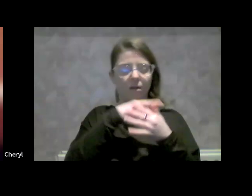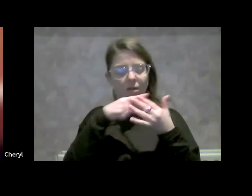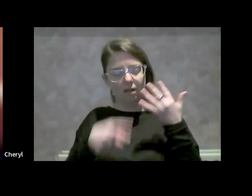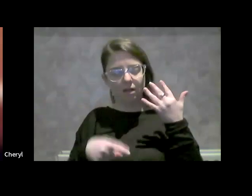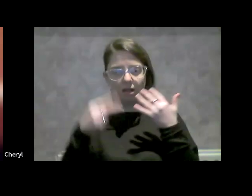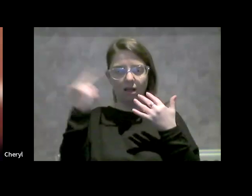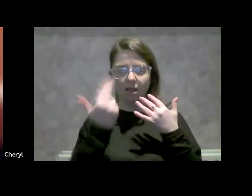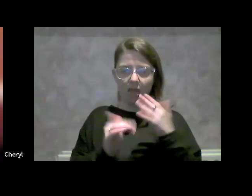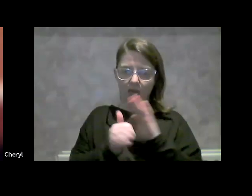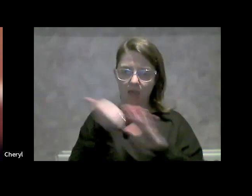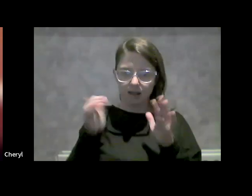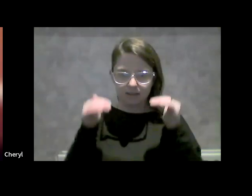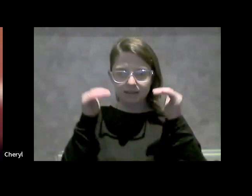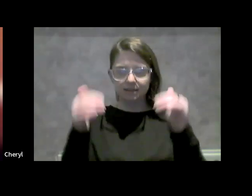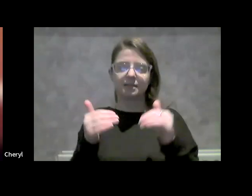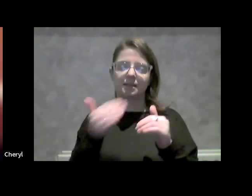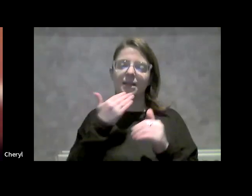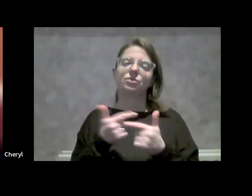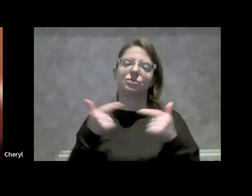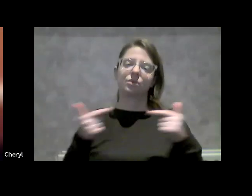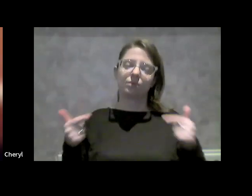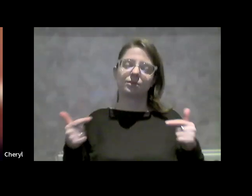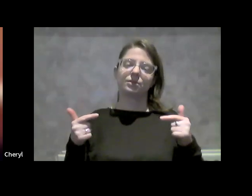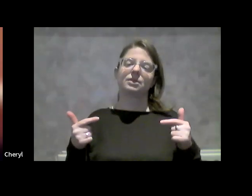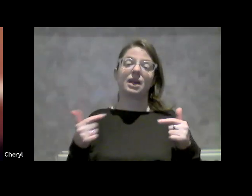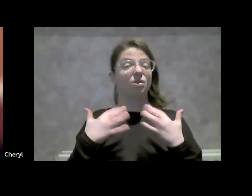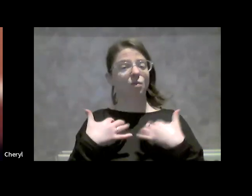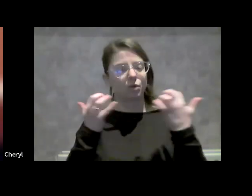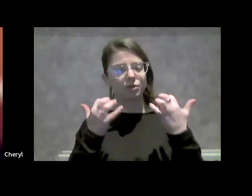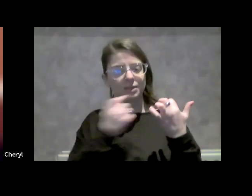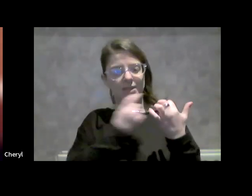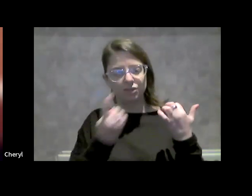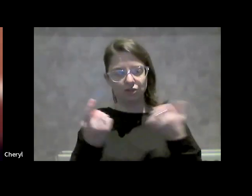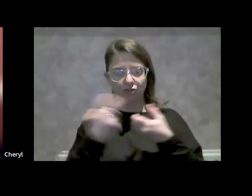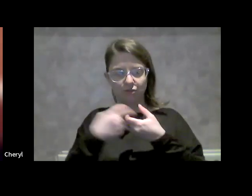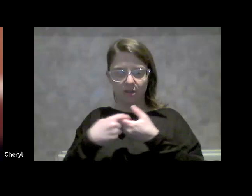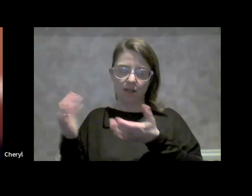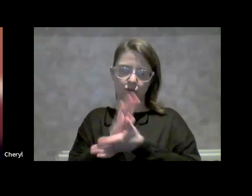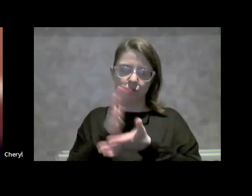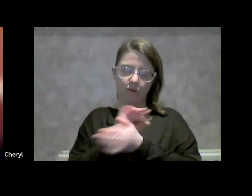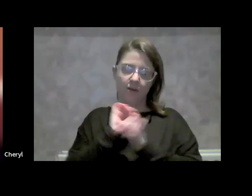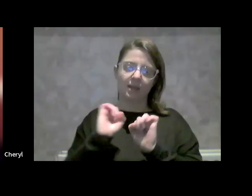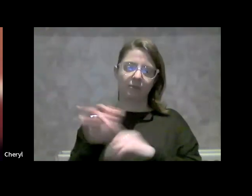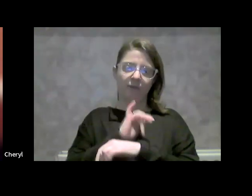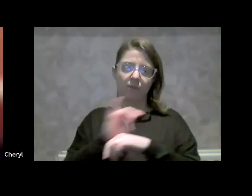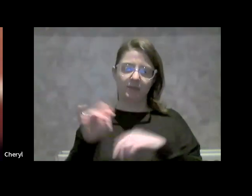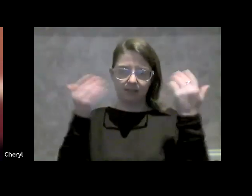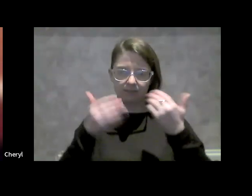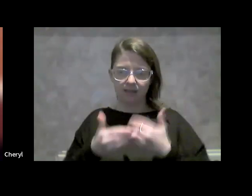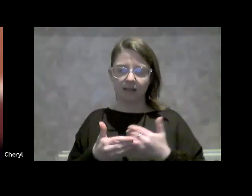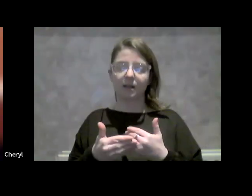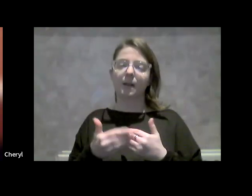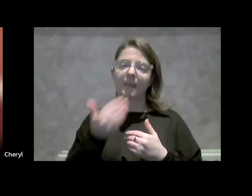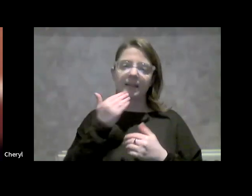Becky Downing, Jay Farley, Hardeep Singh, and every single one of you who has enjoyed their performances with us tonight. Please do